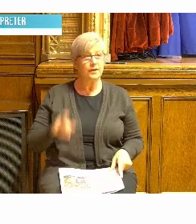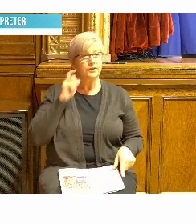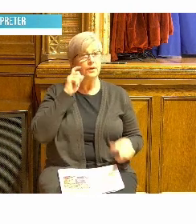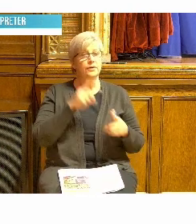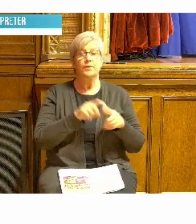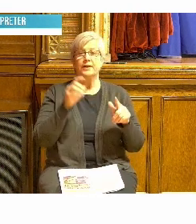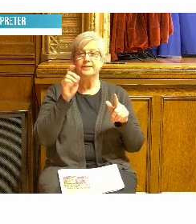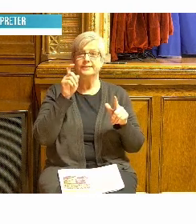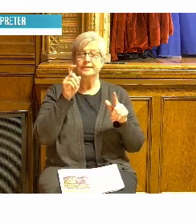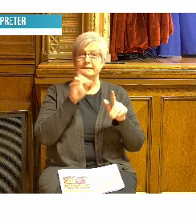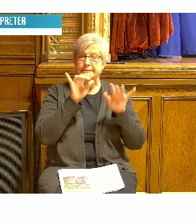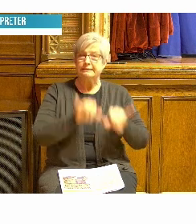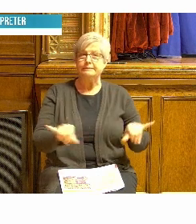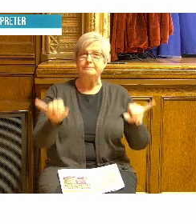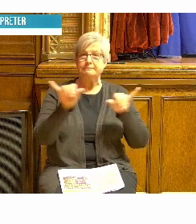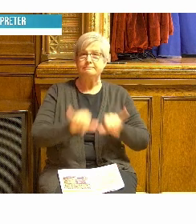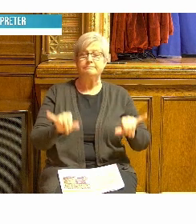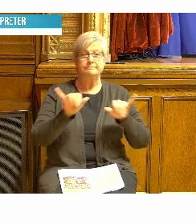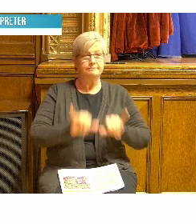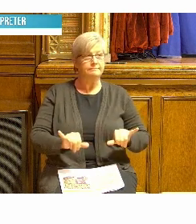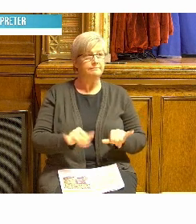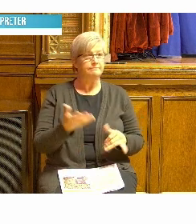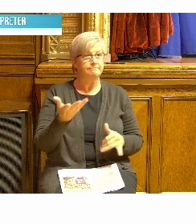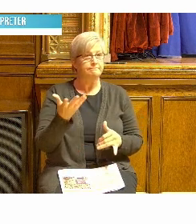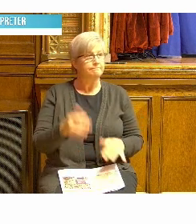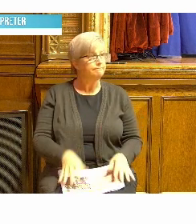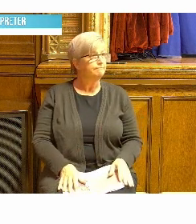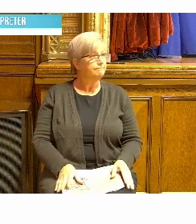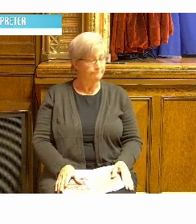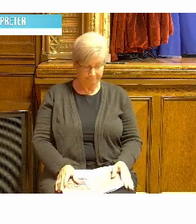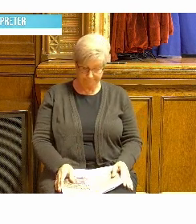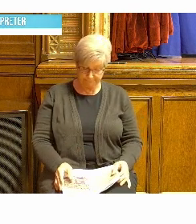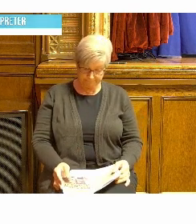coming up for you and your neighbors?